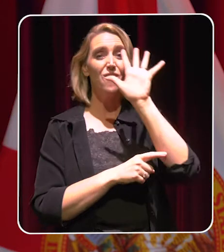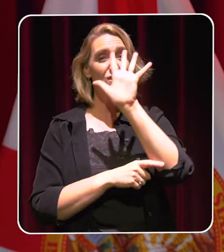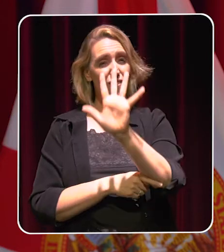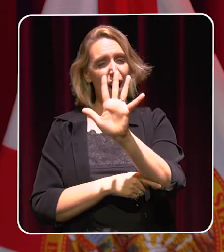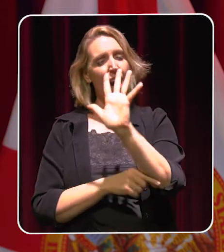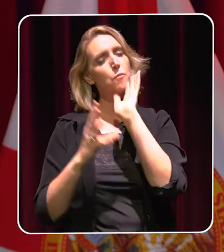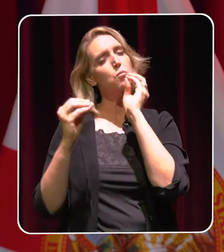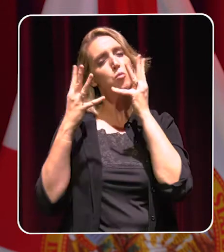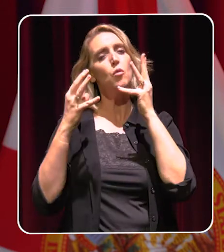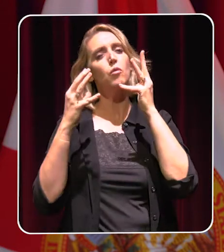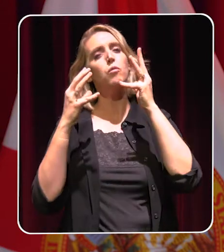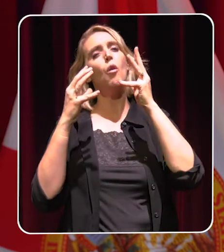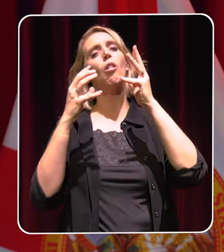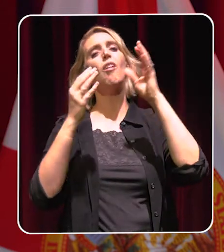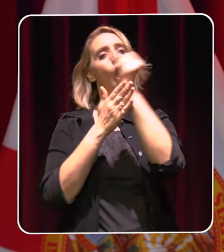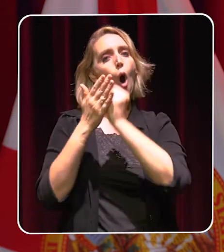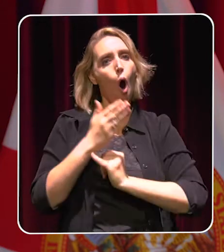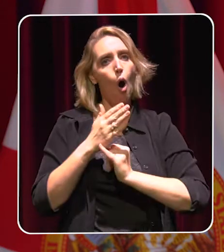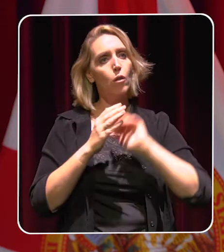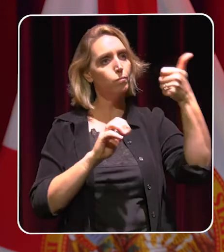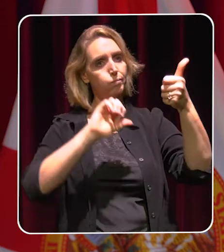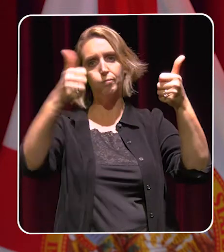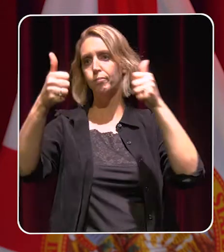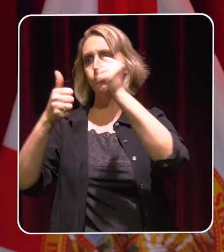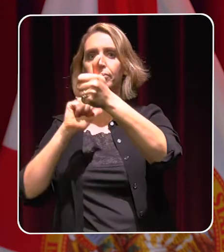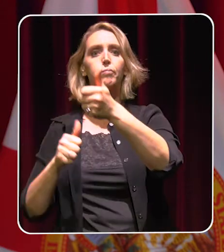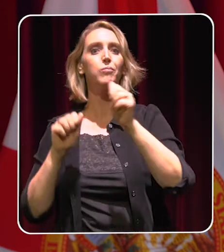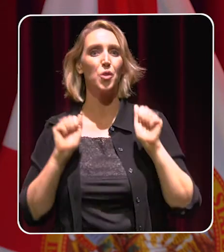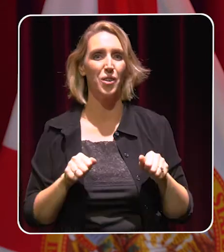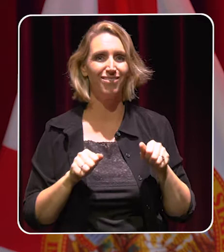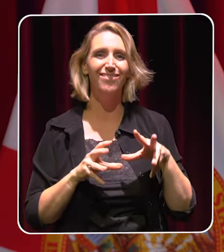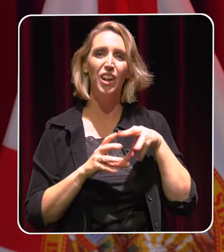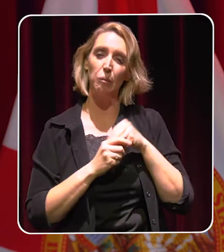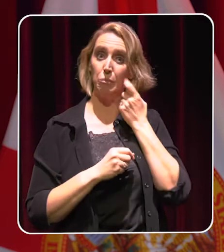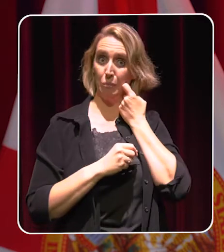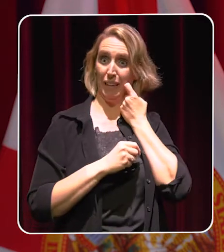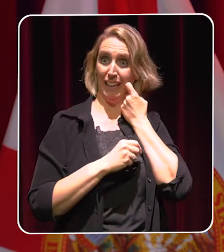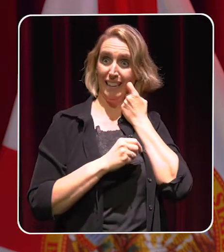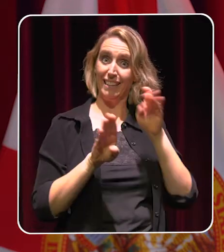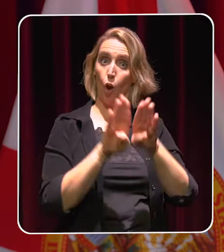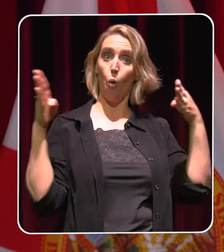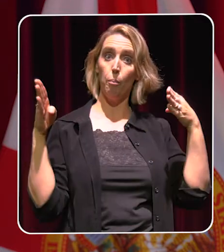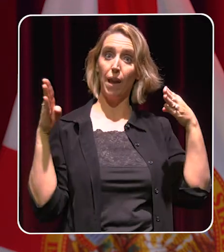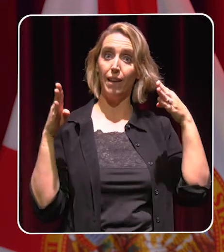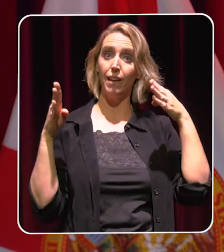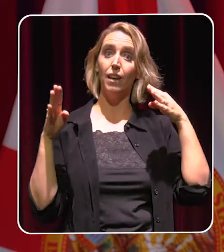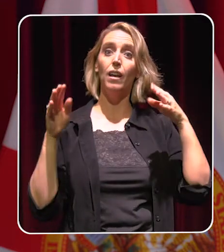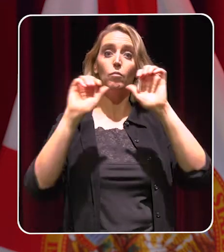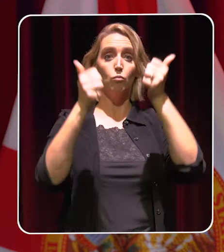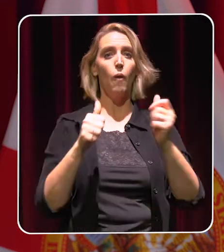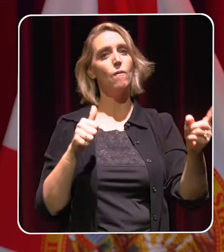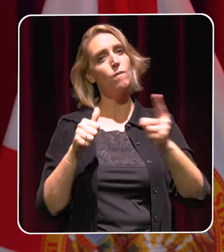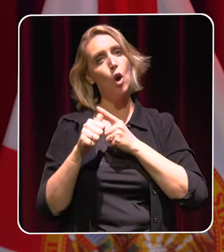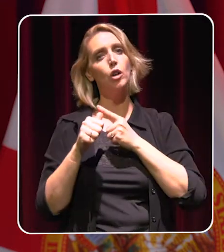add 5 outstanding pieces of public art to our city's collection, including the recently unveiled monument